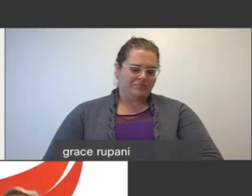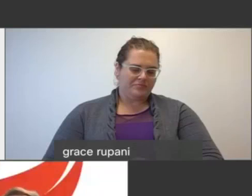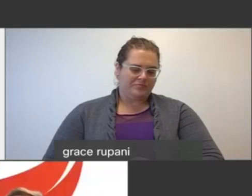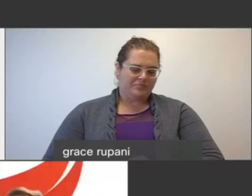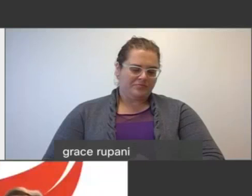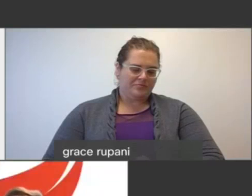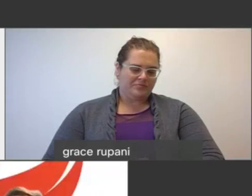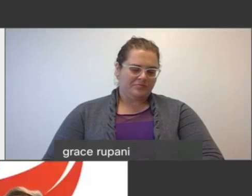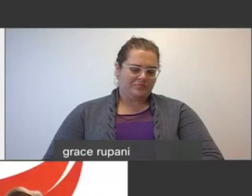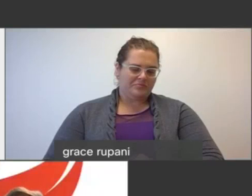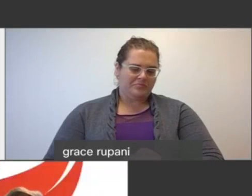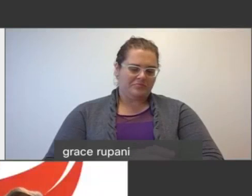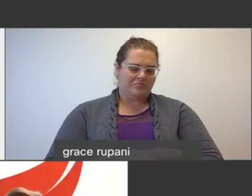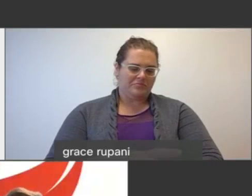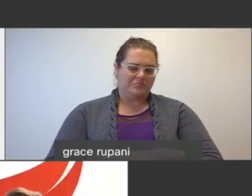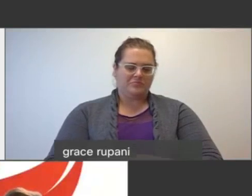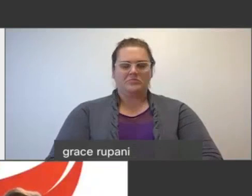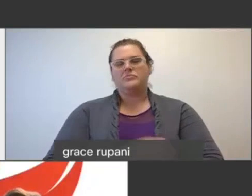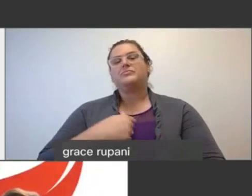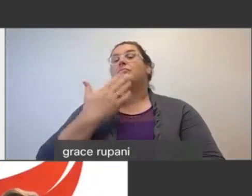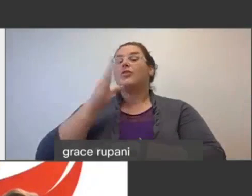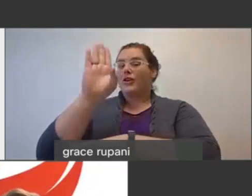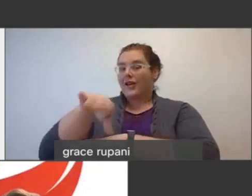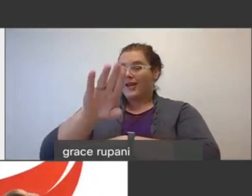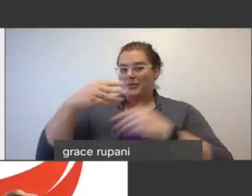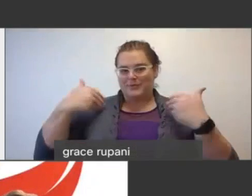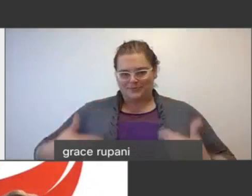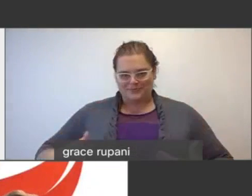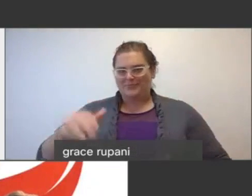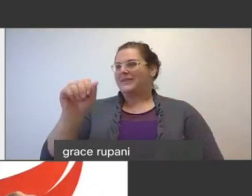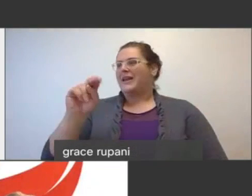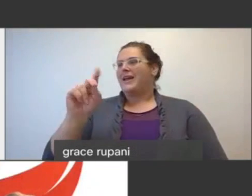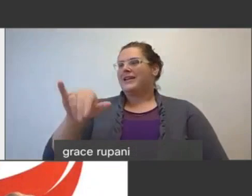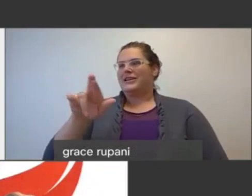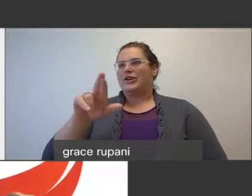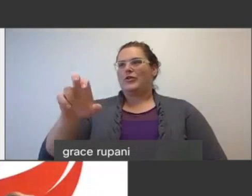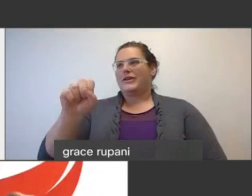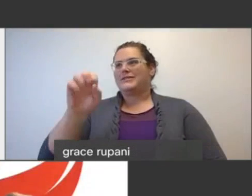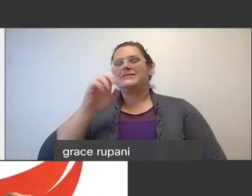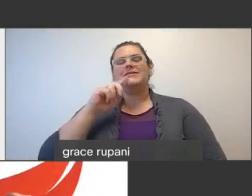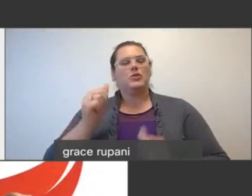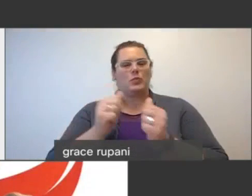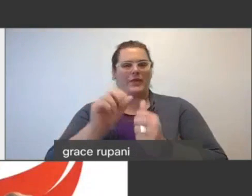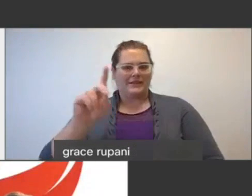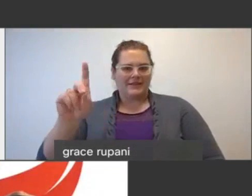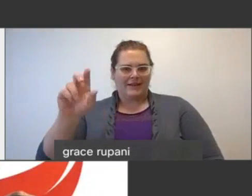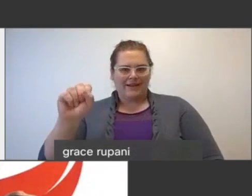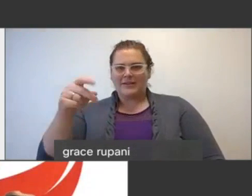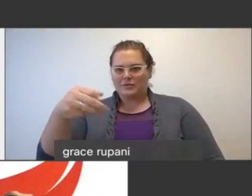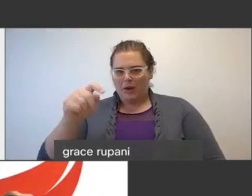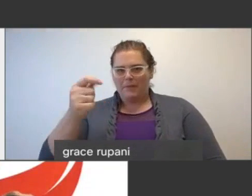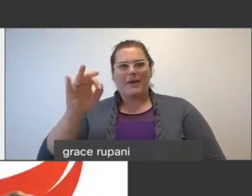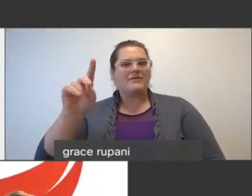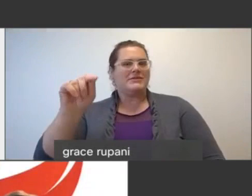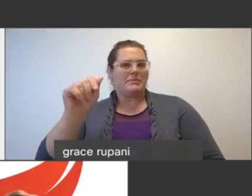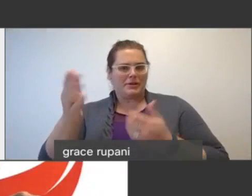Folks, this is Andy Reese with Department on Disability Services. Welcome to our Friday afternoon forum. Nice to see